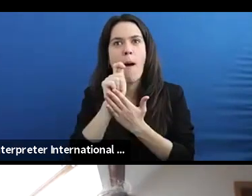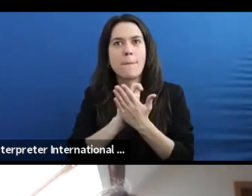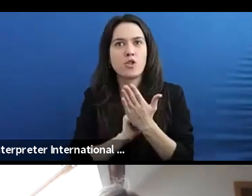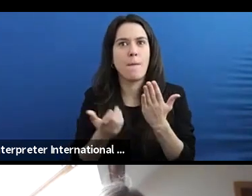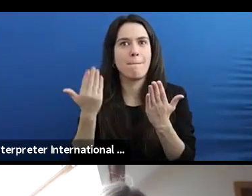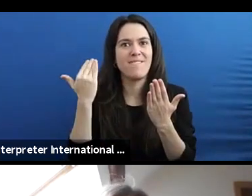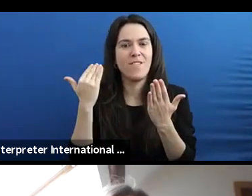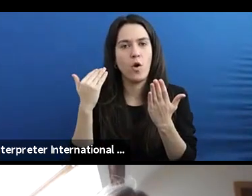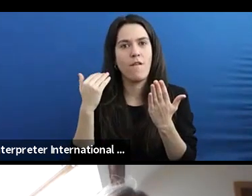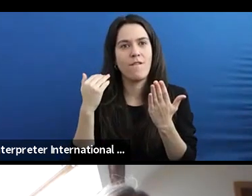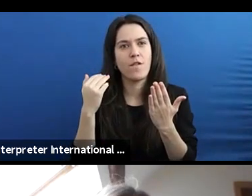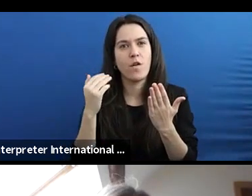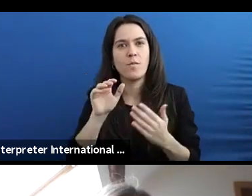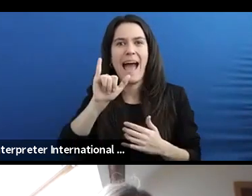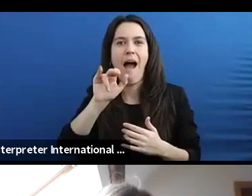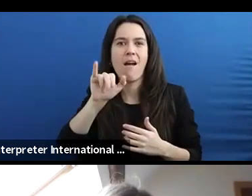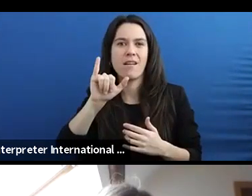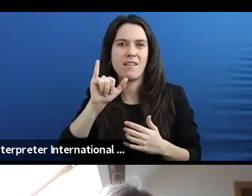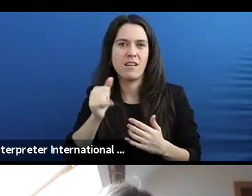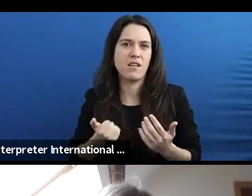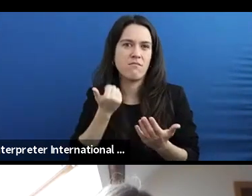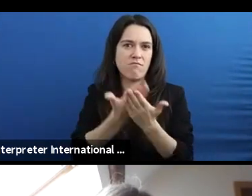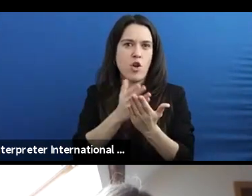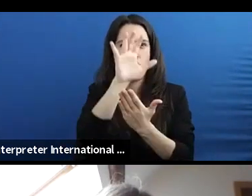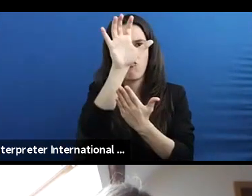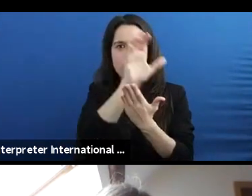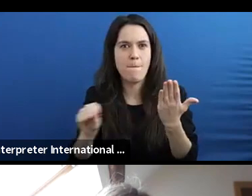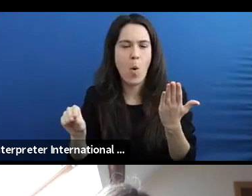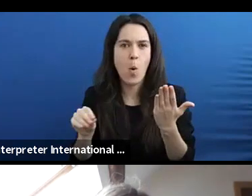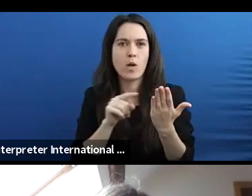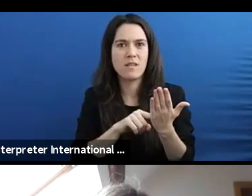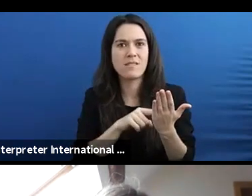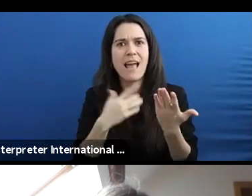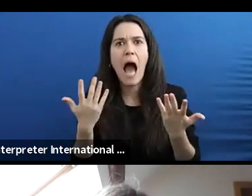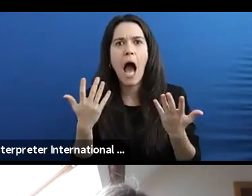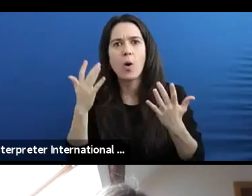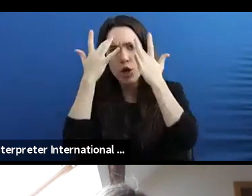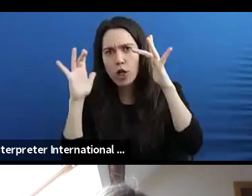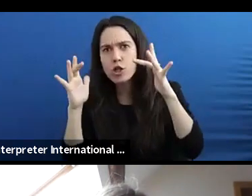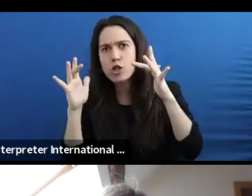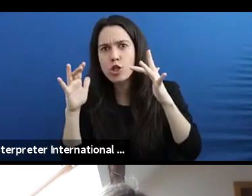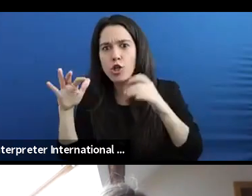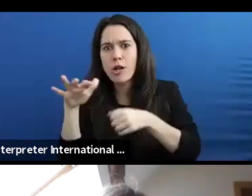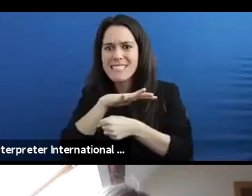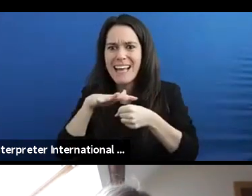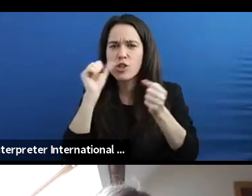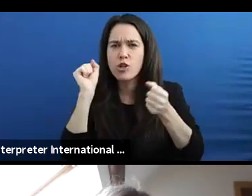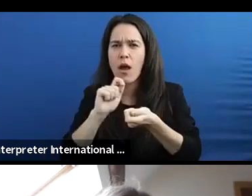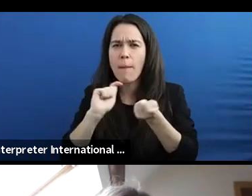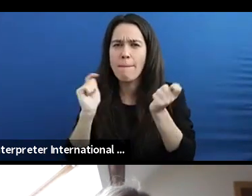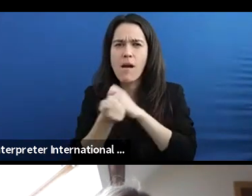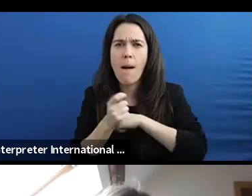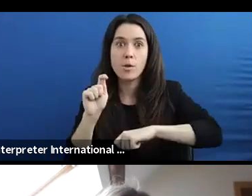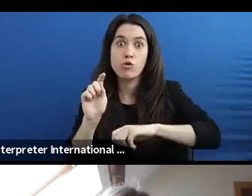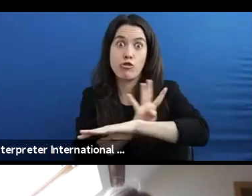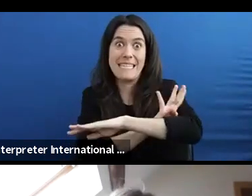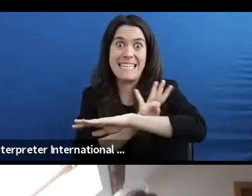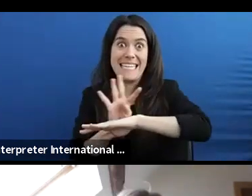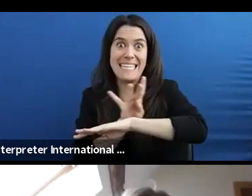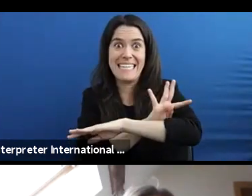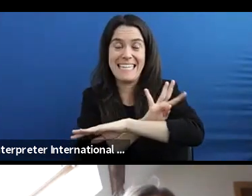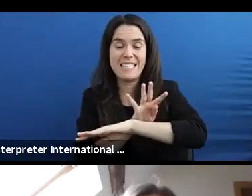report of the Cult Committee concerning the greening of the cultural sectors. And so we